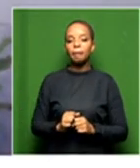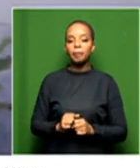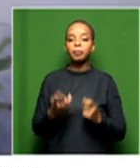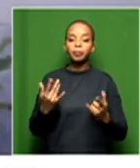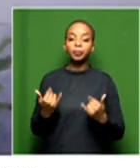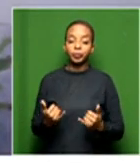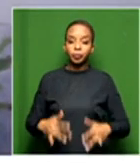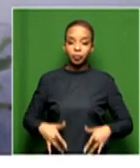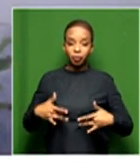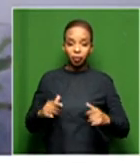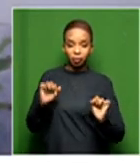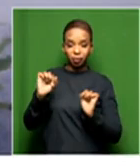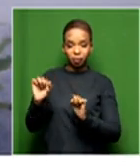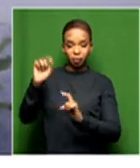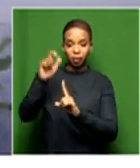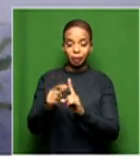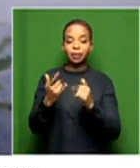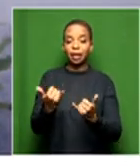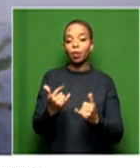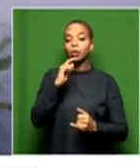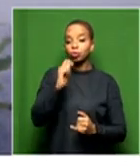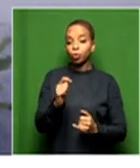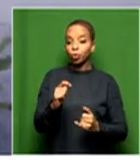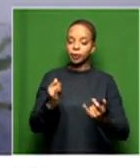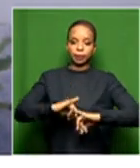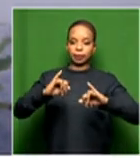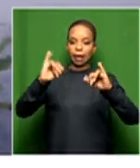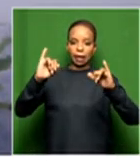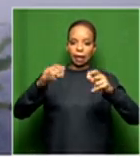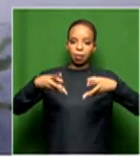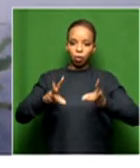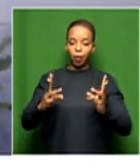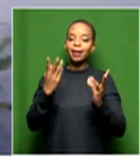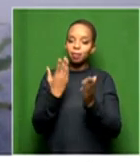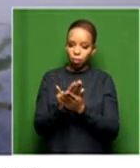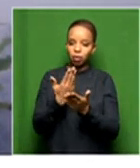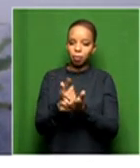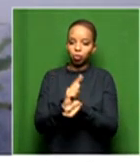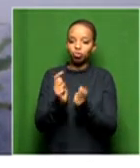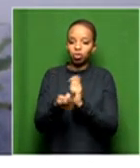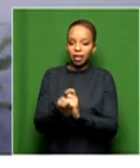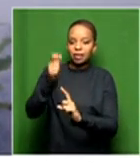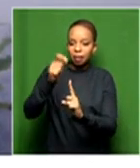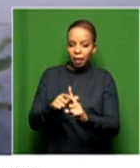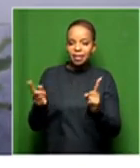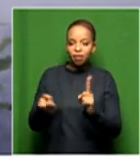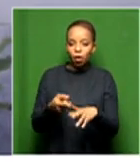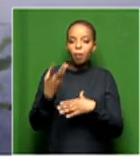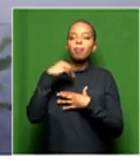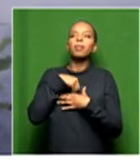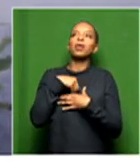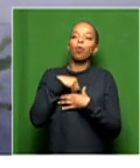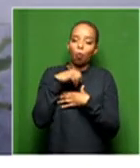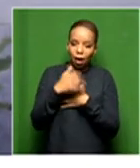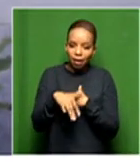life is really in a terrible way, it is possible to change oneself from the inside out, regardless of